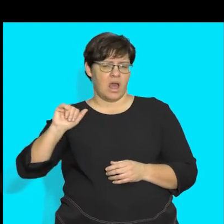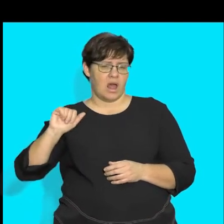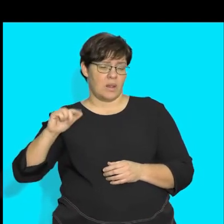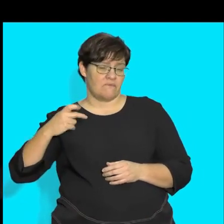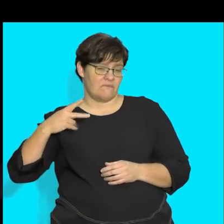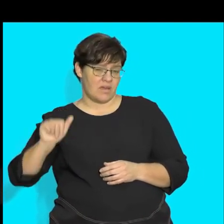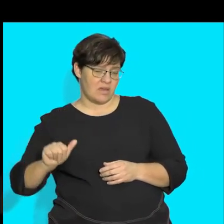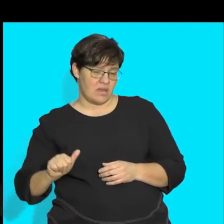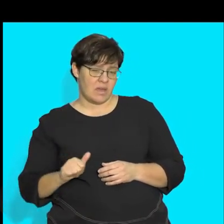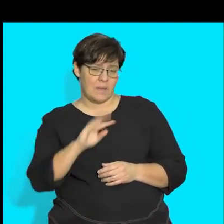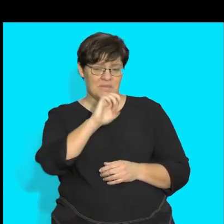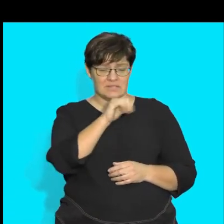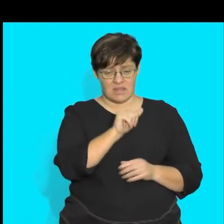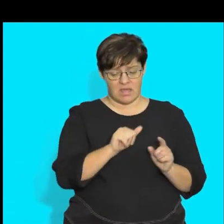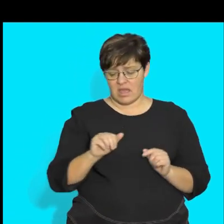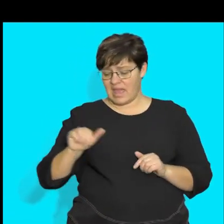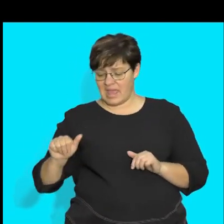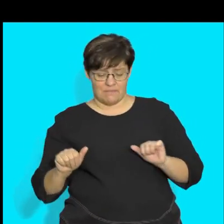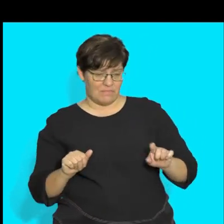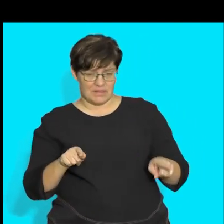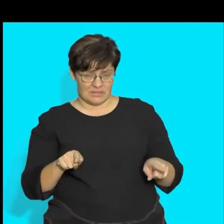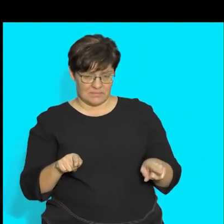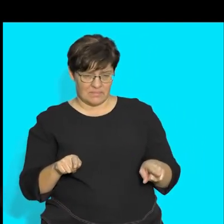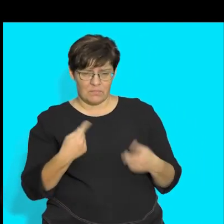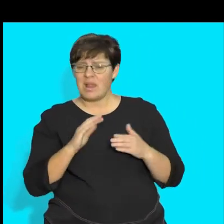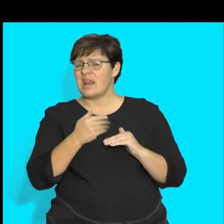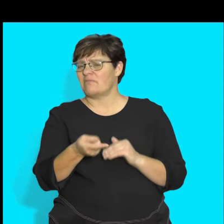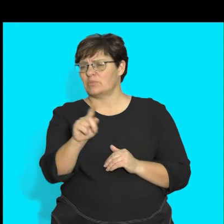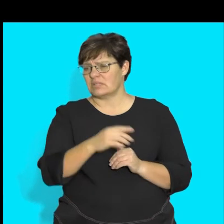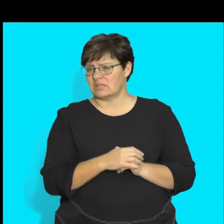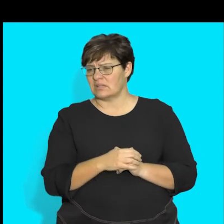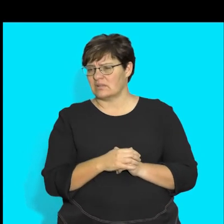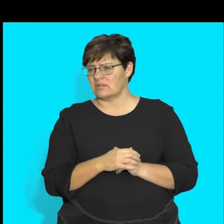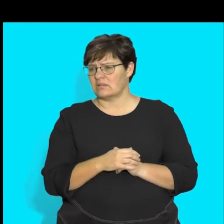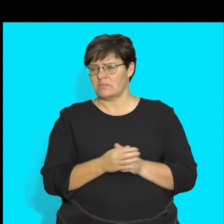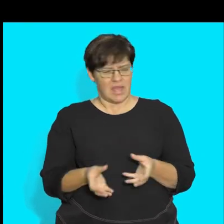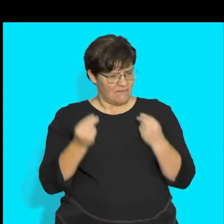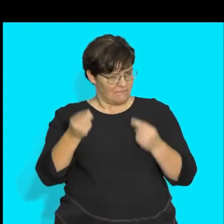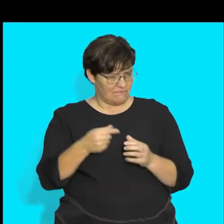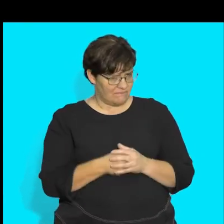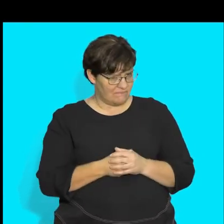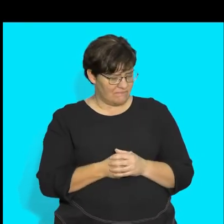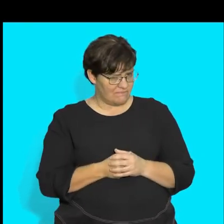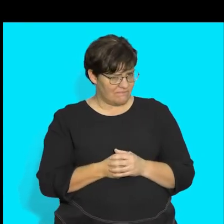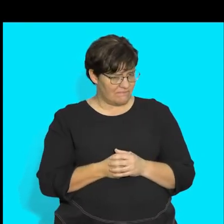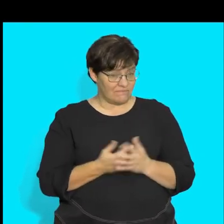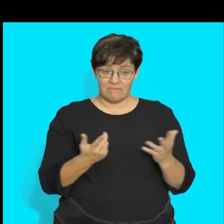beta, the two angles of inclination, what am I left with? Have I not got that? All